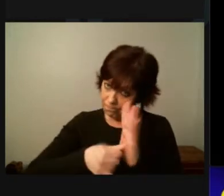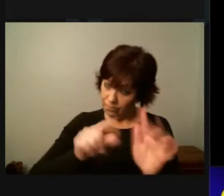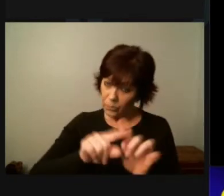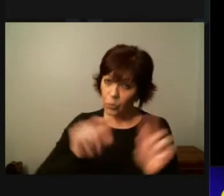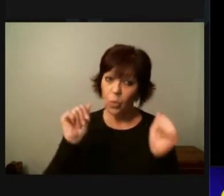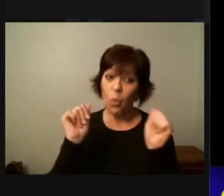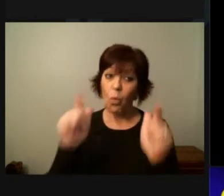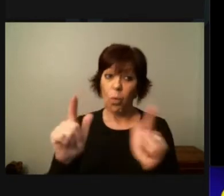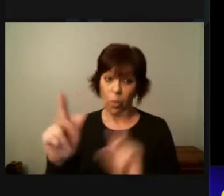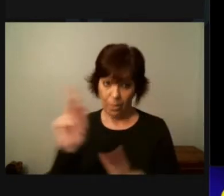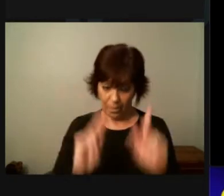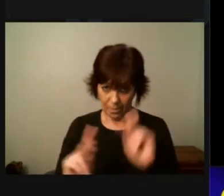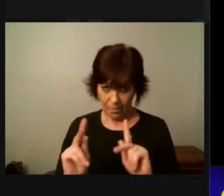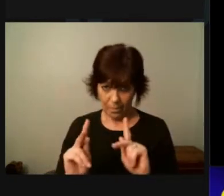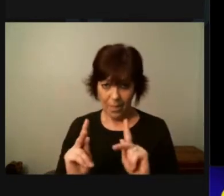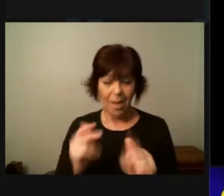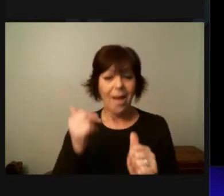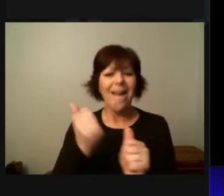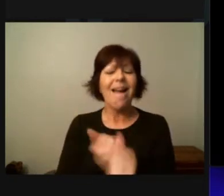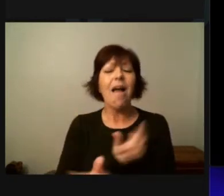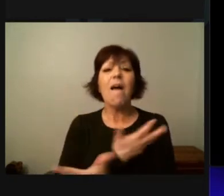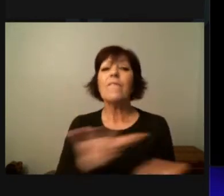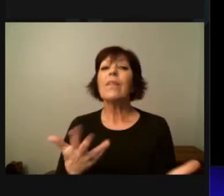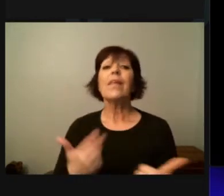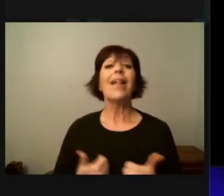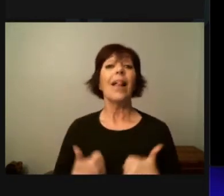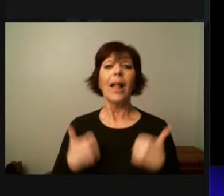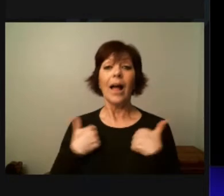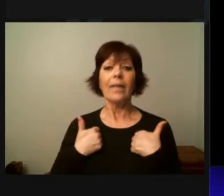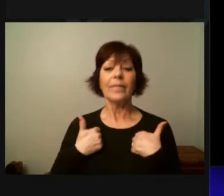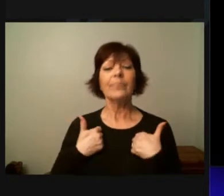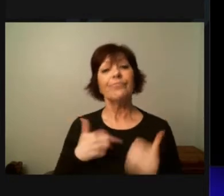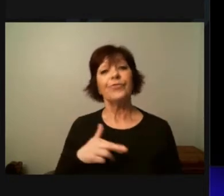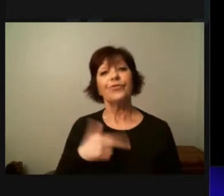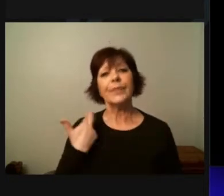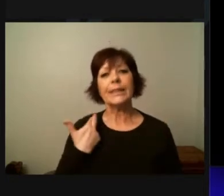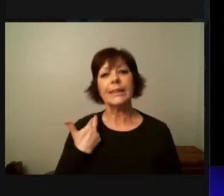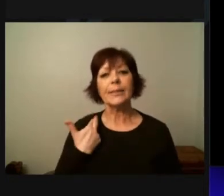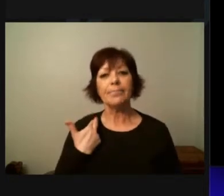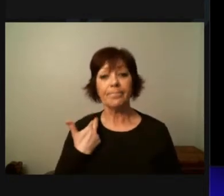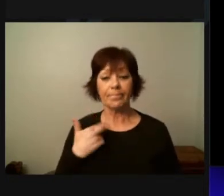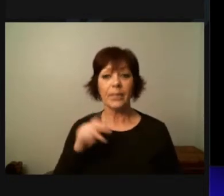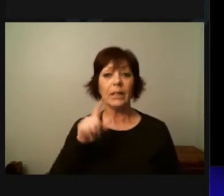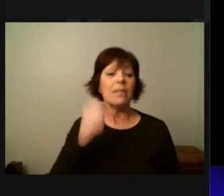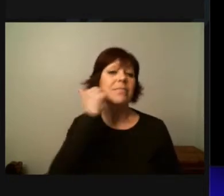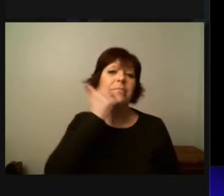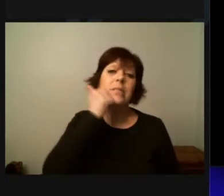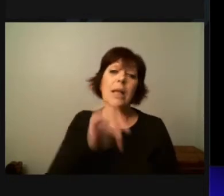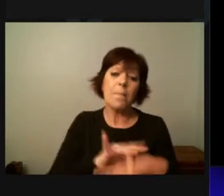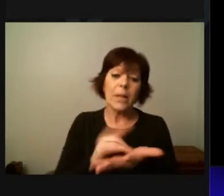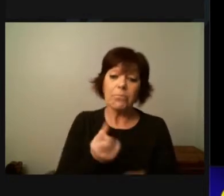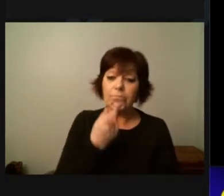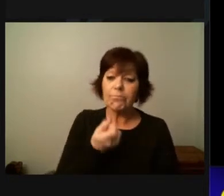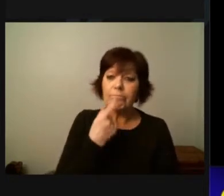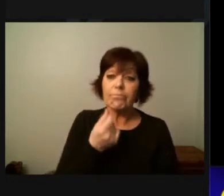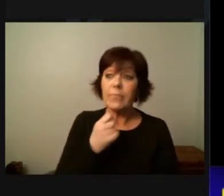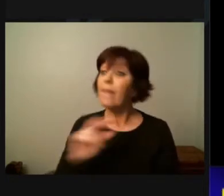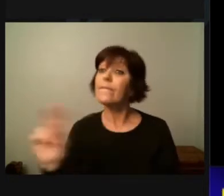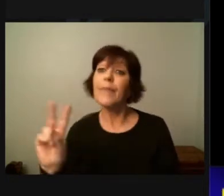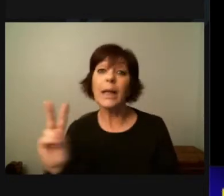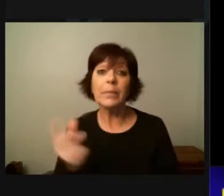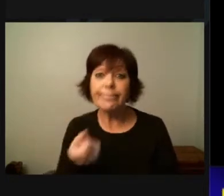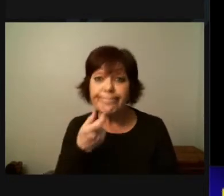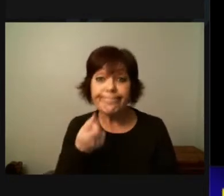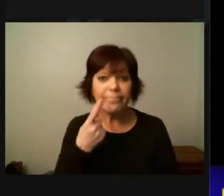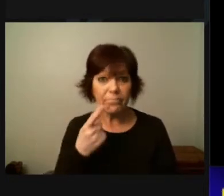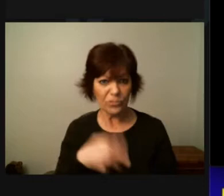this call that everything in life is a risk. The medications that you take on a daily basis, the vitamins,